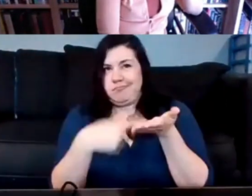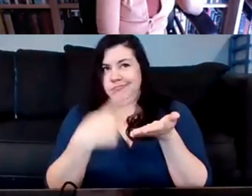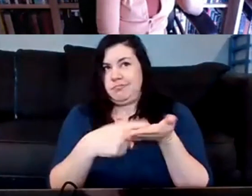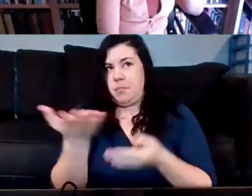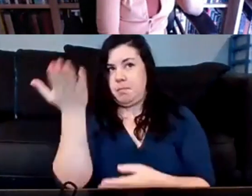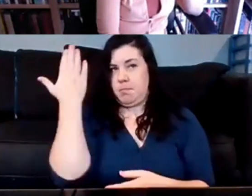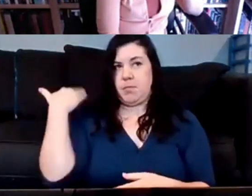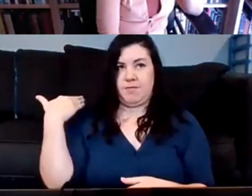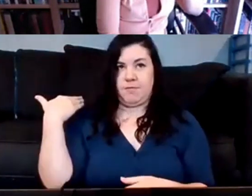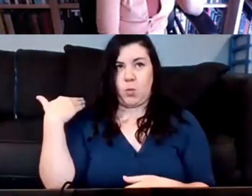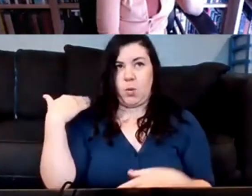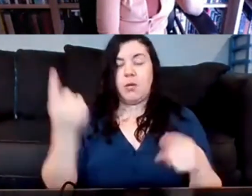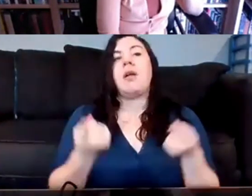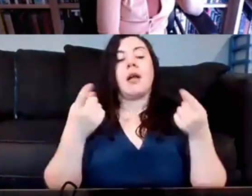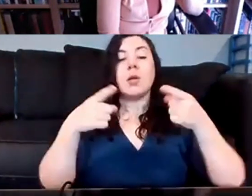this,